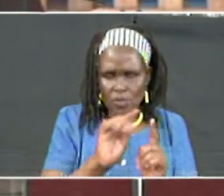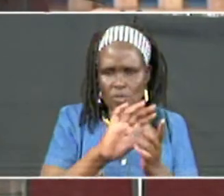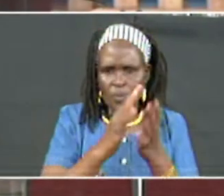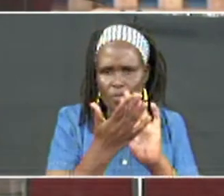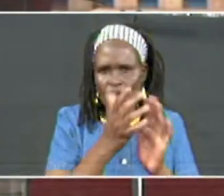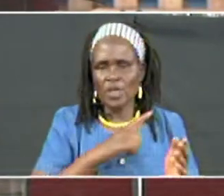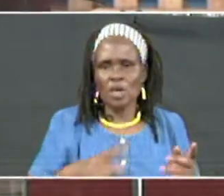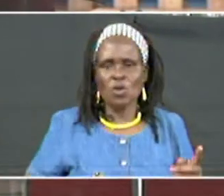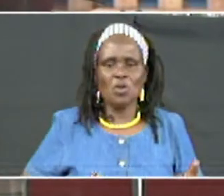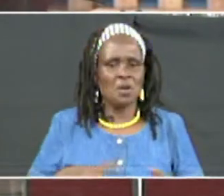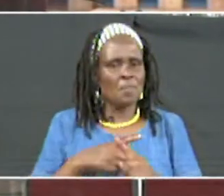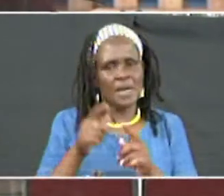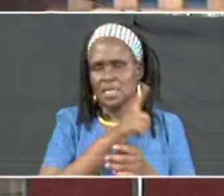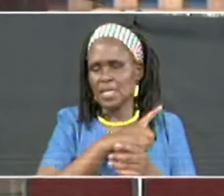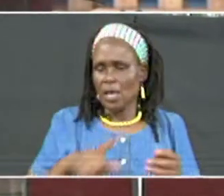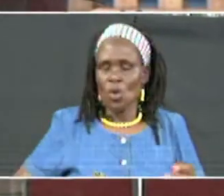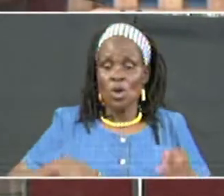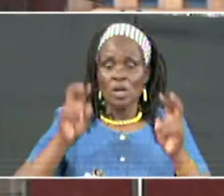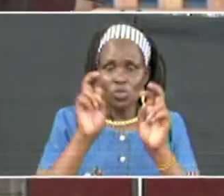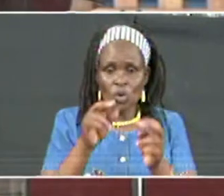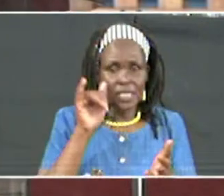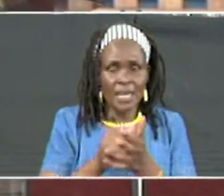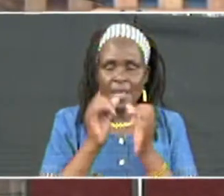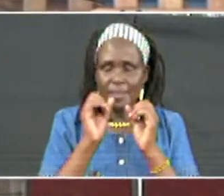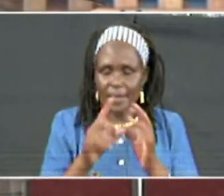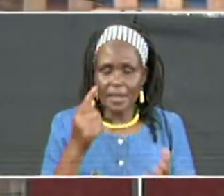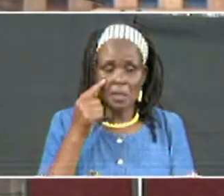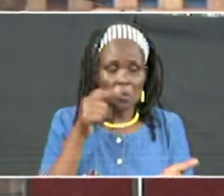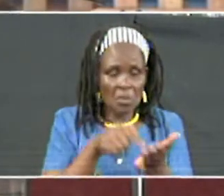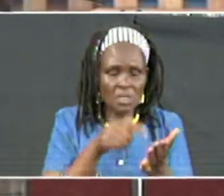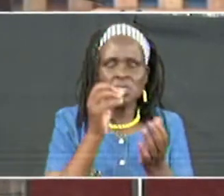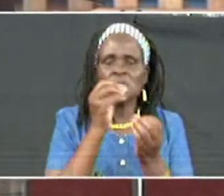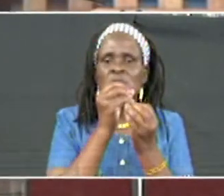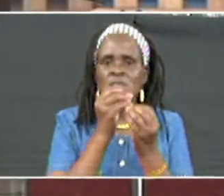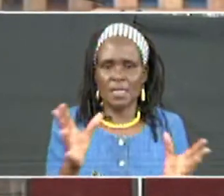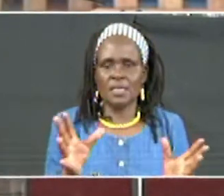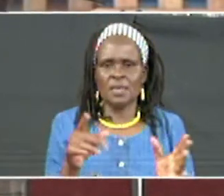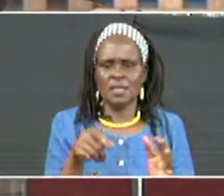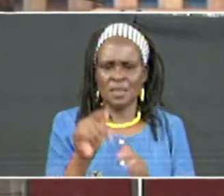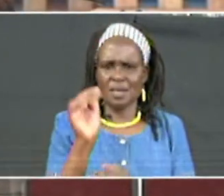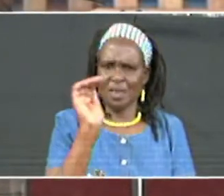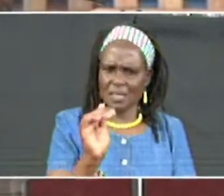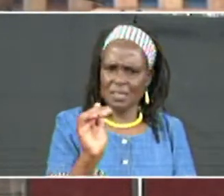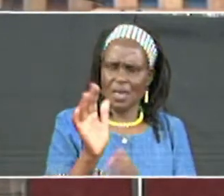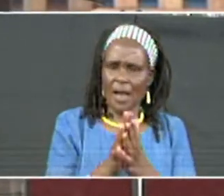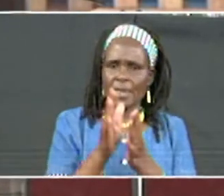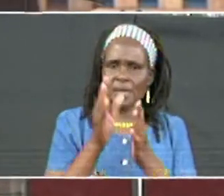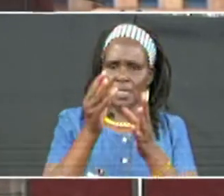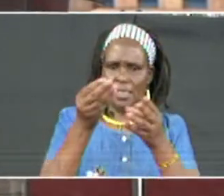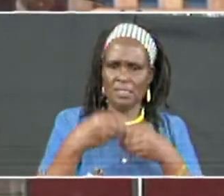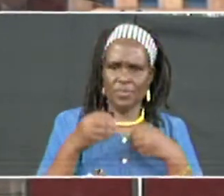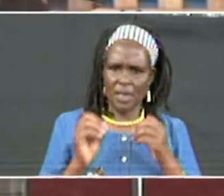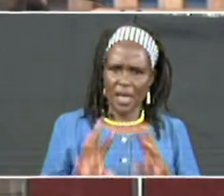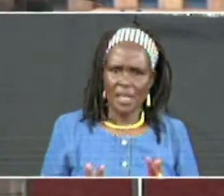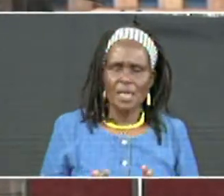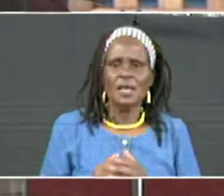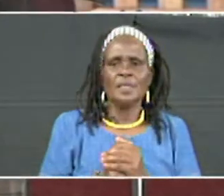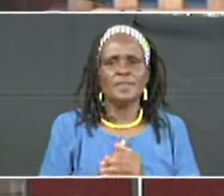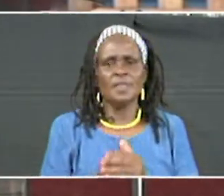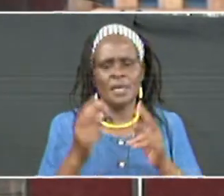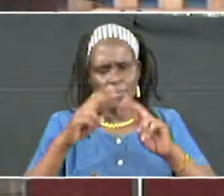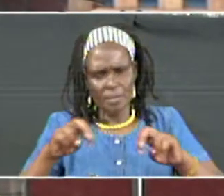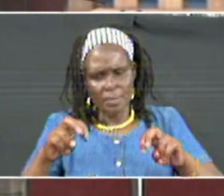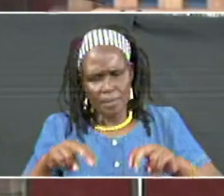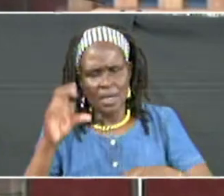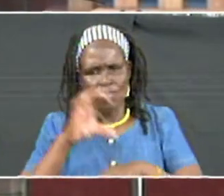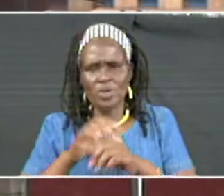did not see it nor take notice of it. They asked and did not receive. They sought and did not find. They